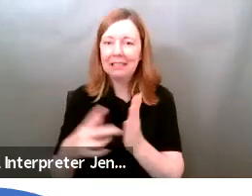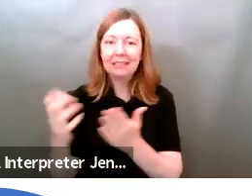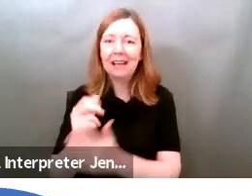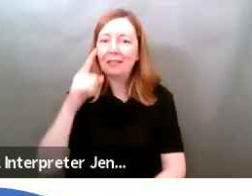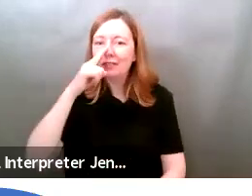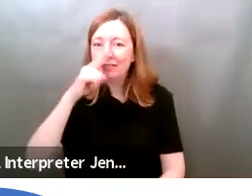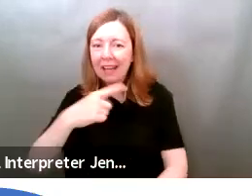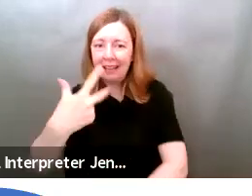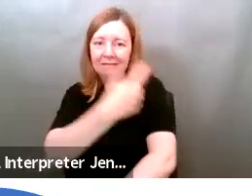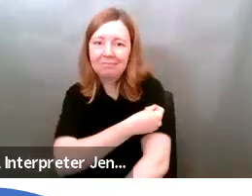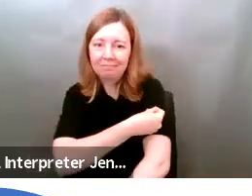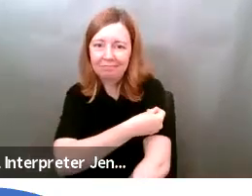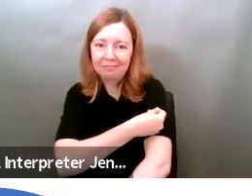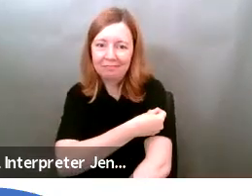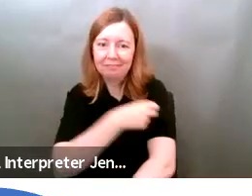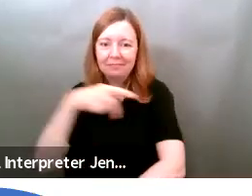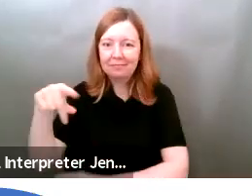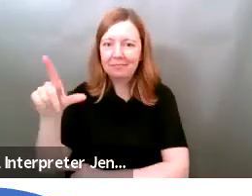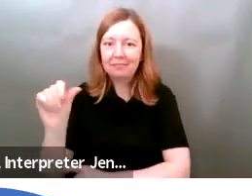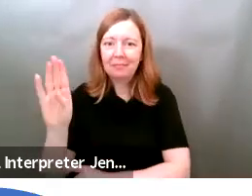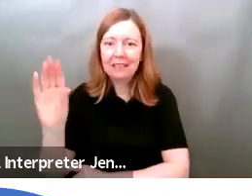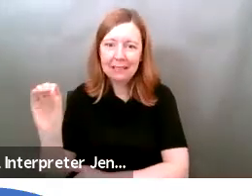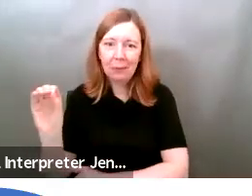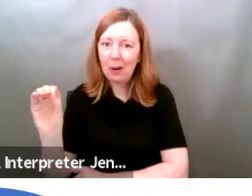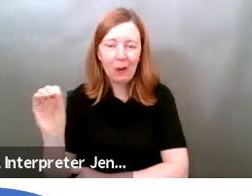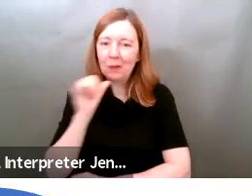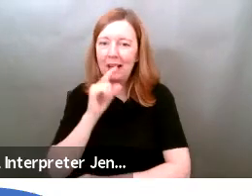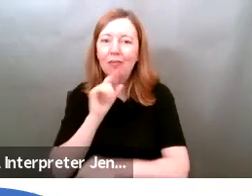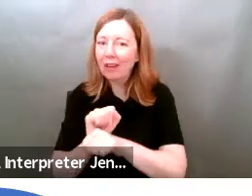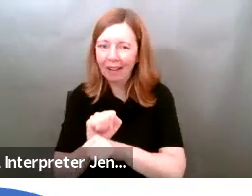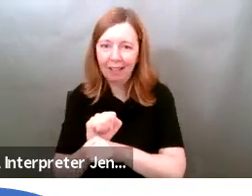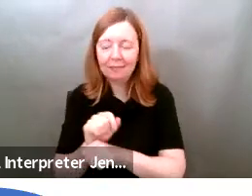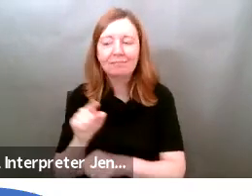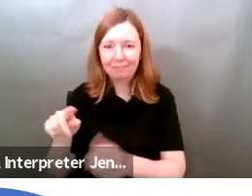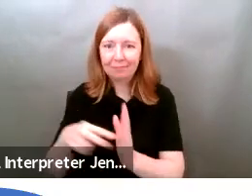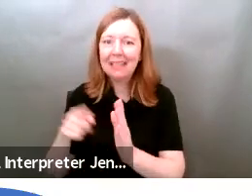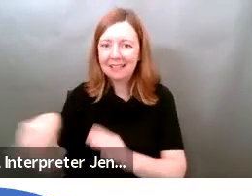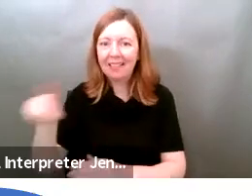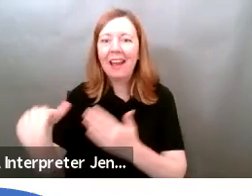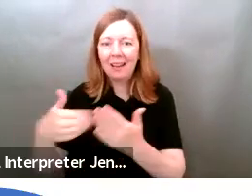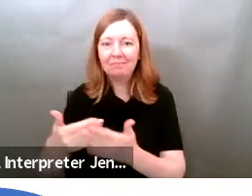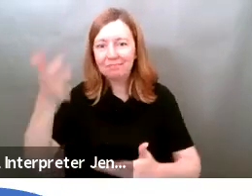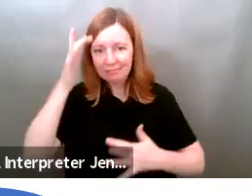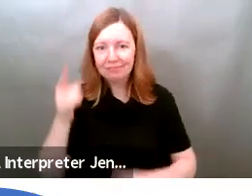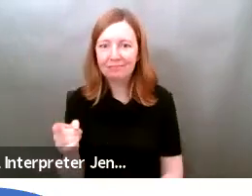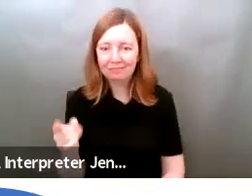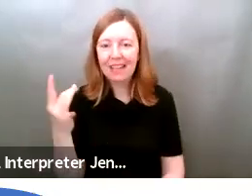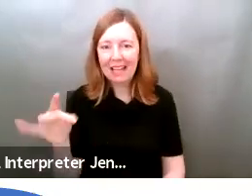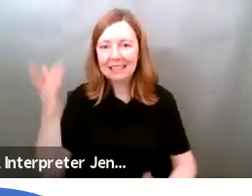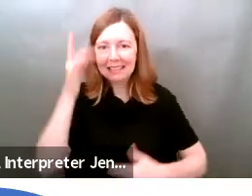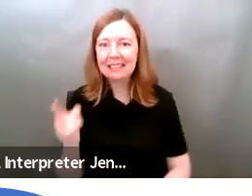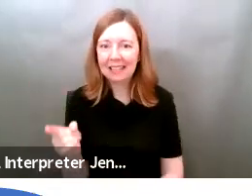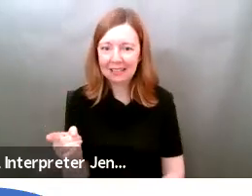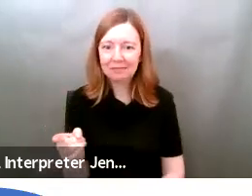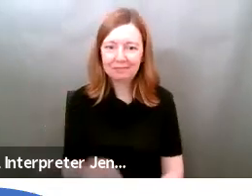the placebo vaccine, the saltwater shot instead of vaccine, that's where all 18 of the children who got